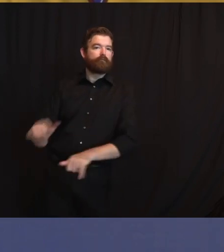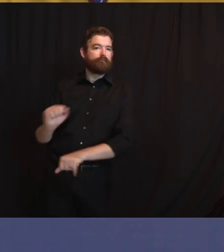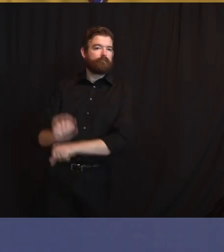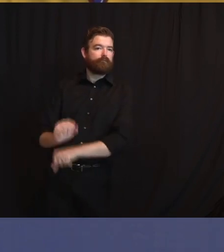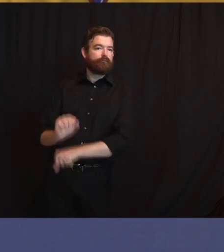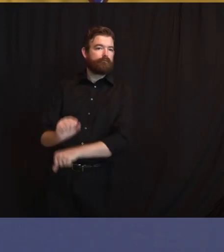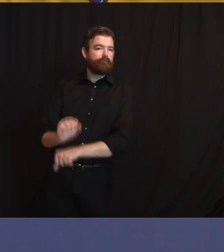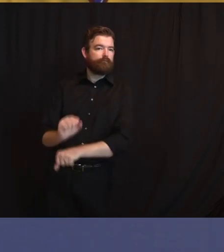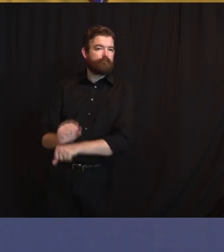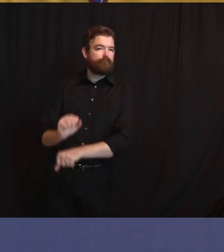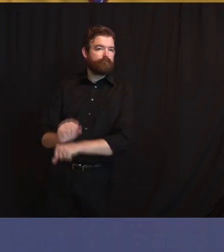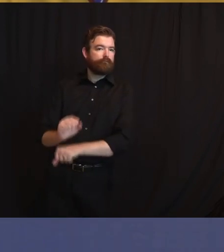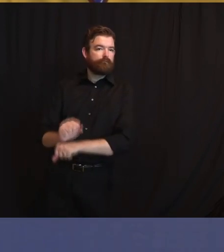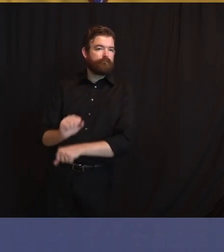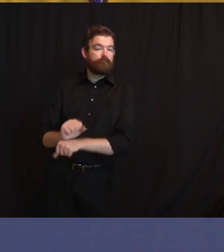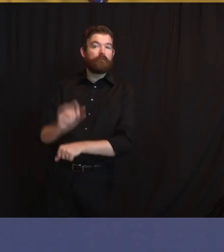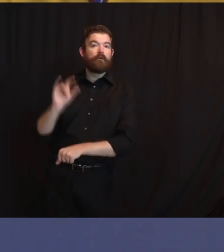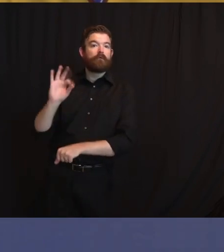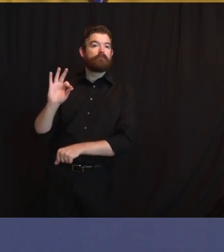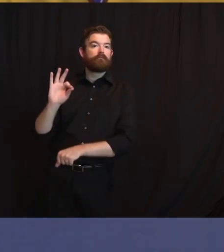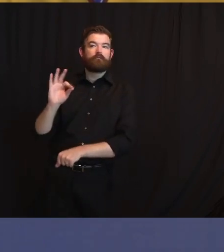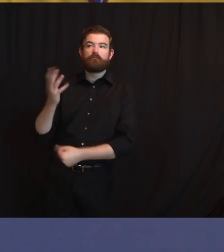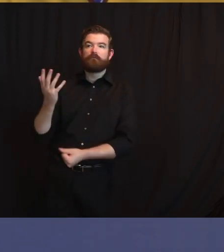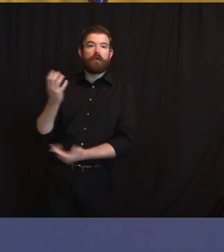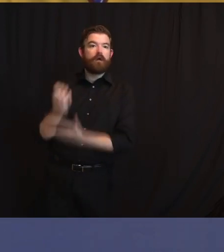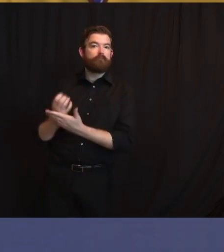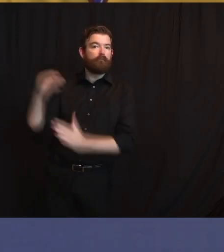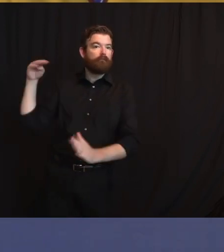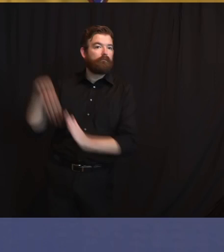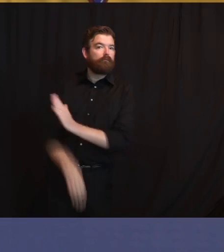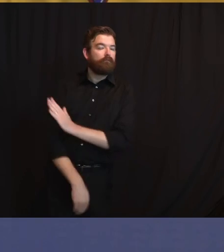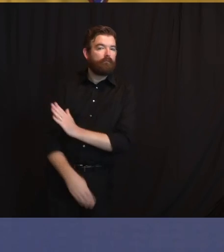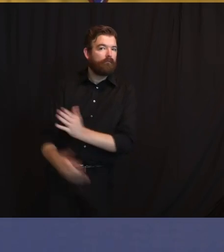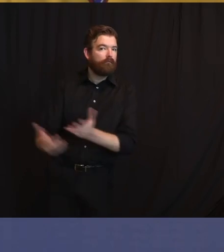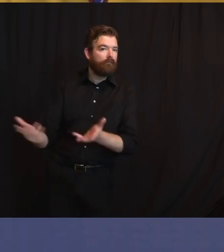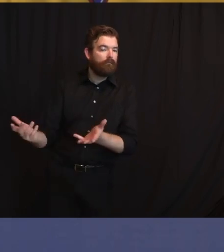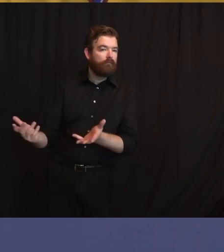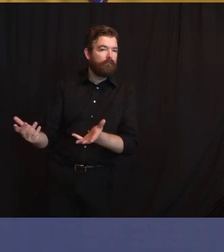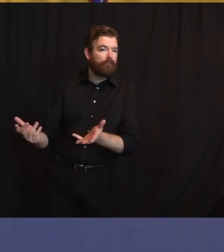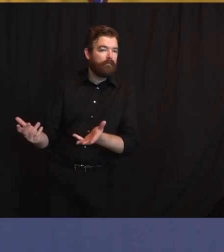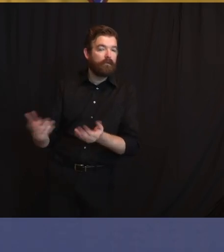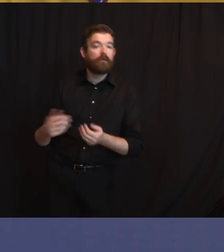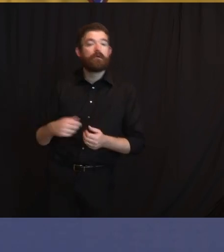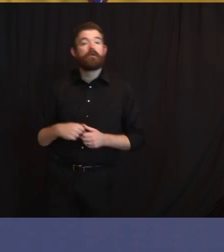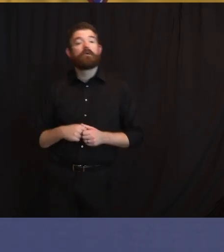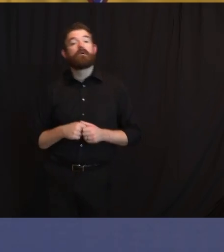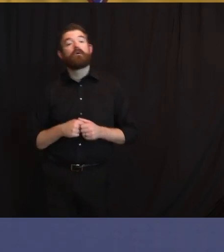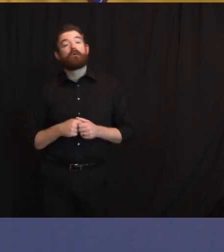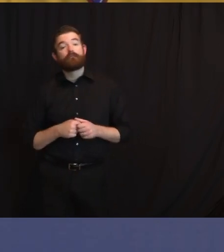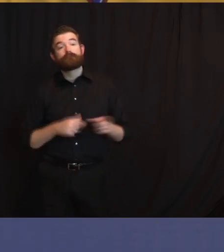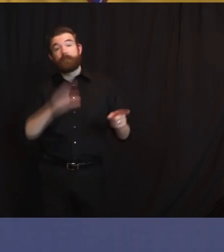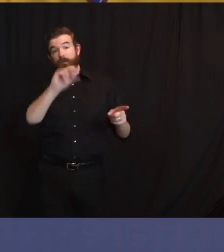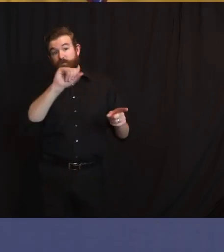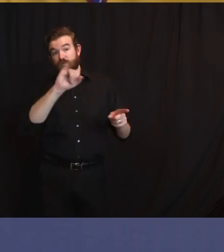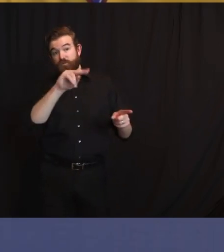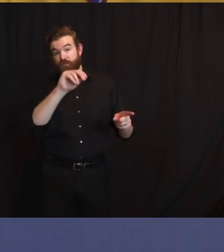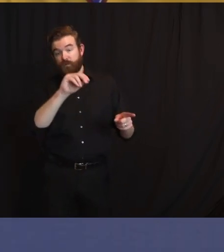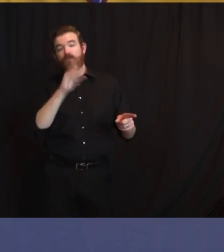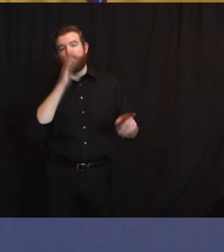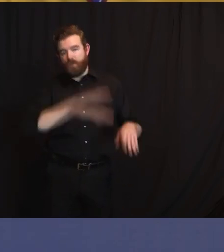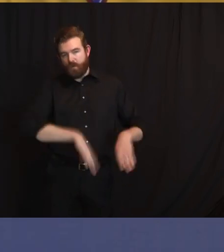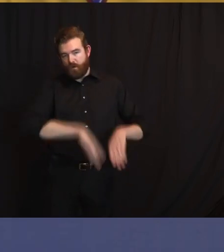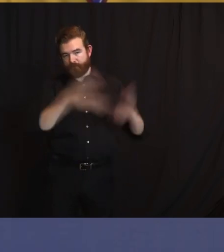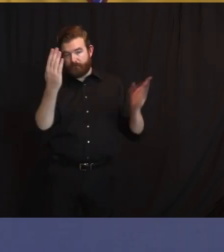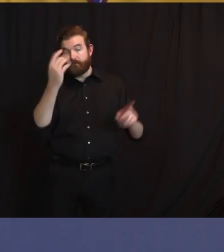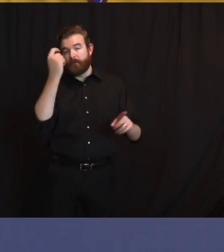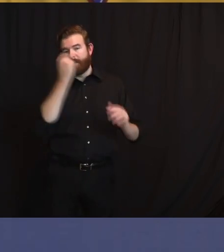18 months? Thank you. Elise, on casinos, if I didn't say this already, I meant to. Casinos will open on limited capacity on